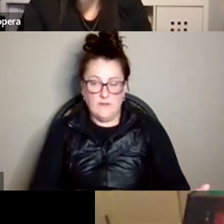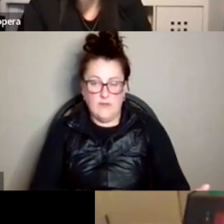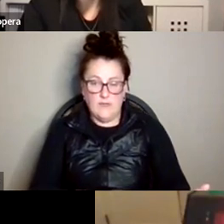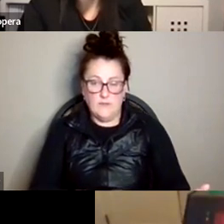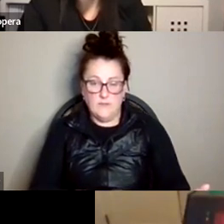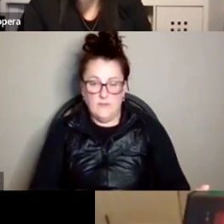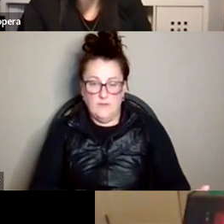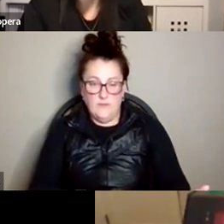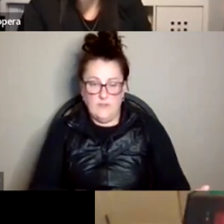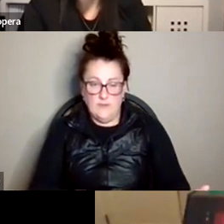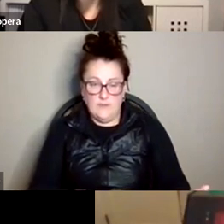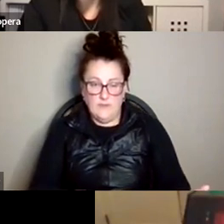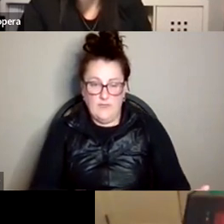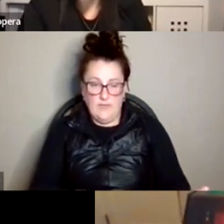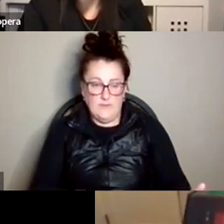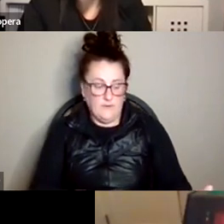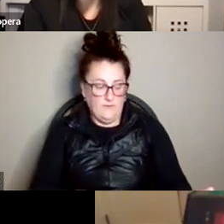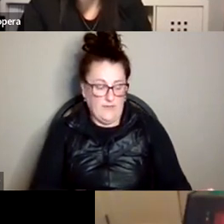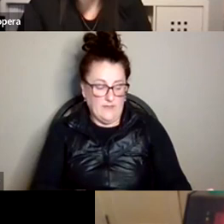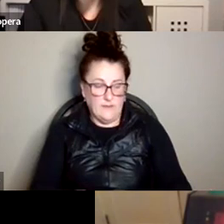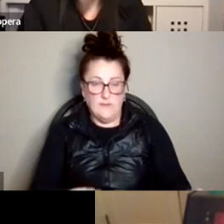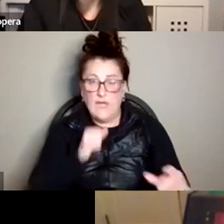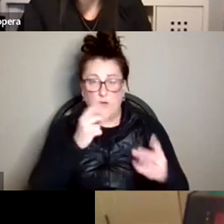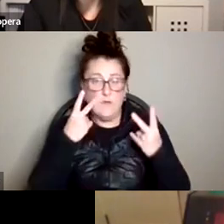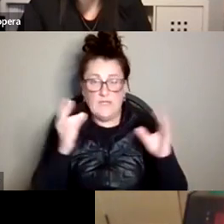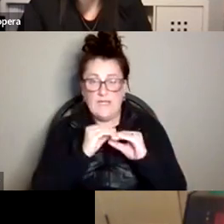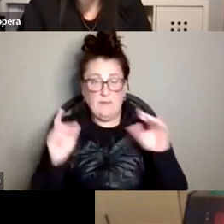I don't see Aisatu showing up.